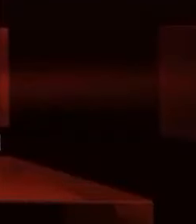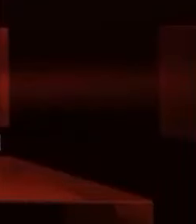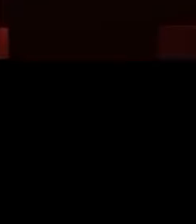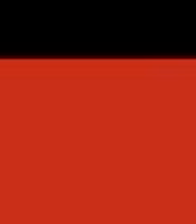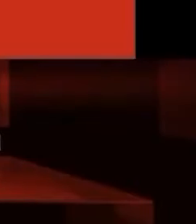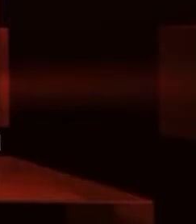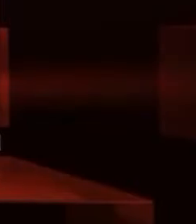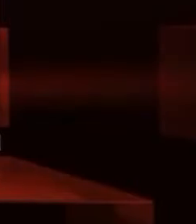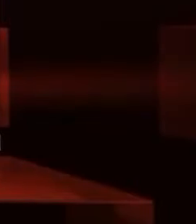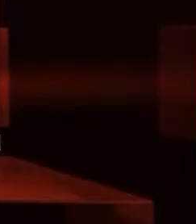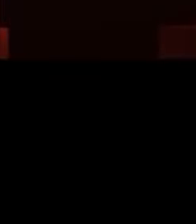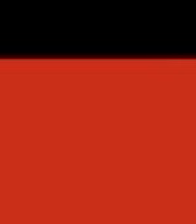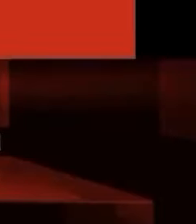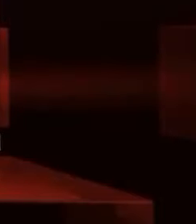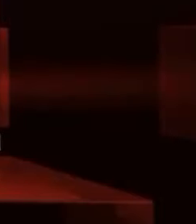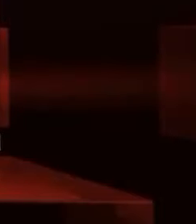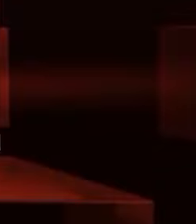to regional peace.